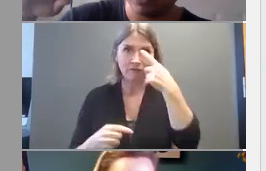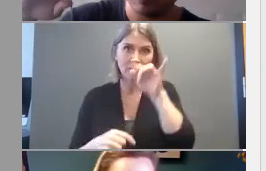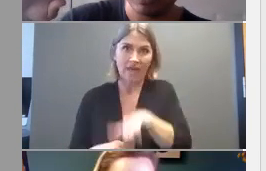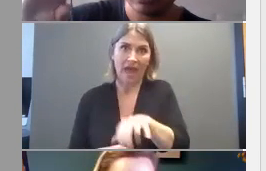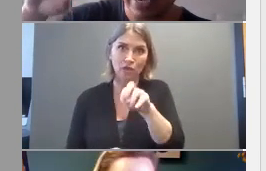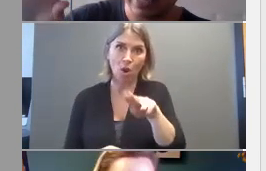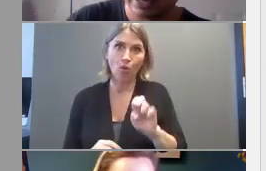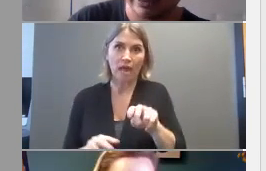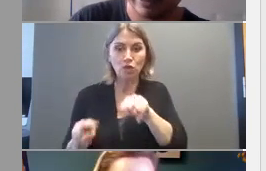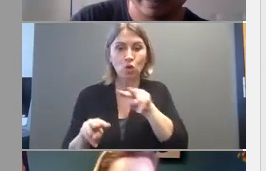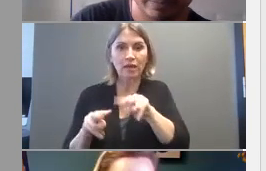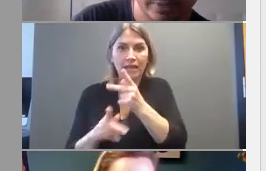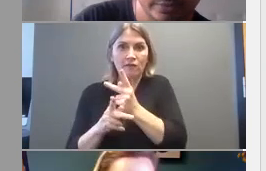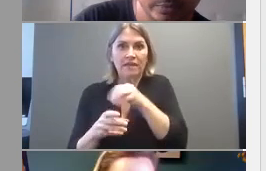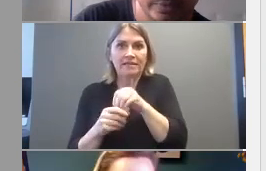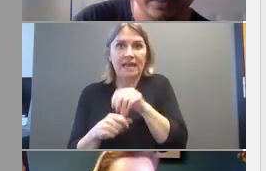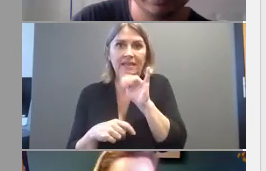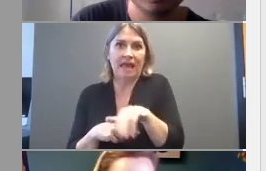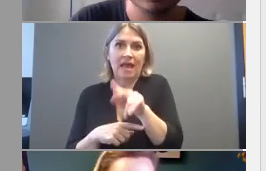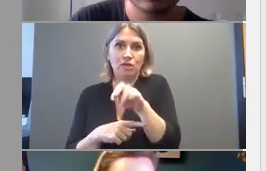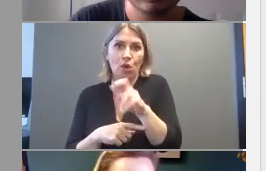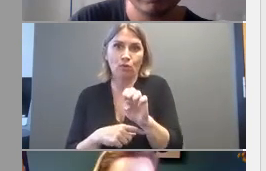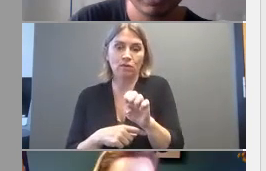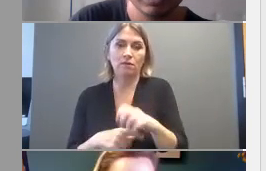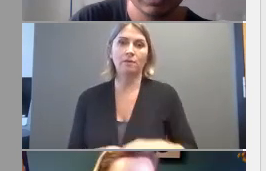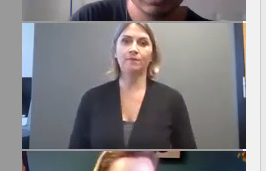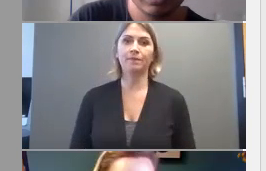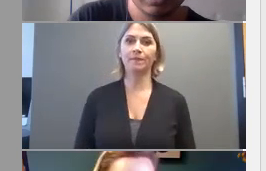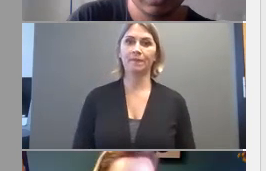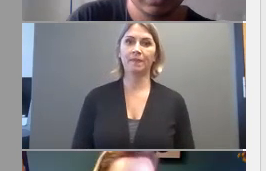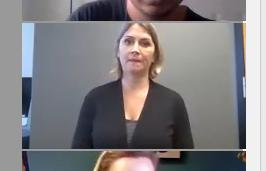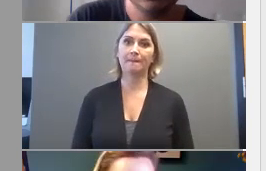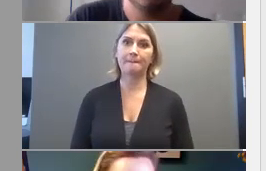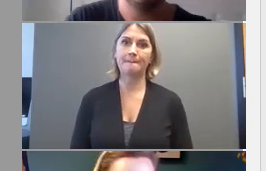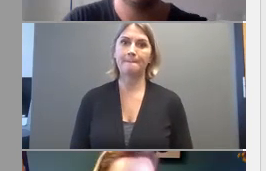that particular cyclic graph. Right?